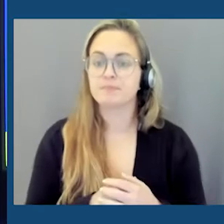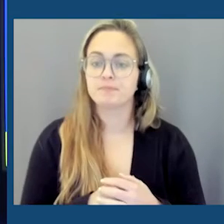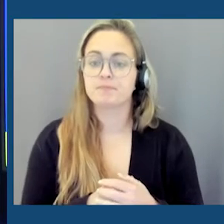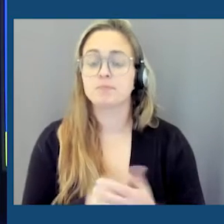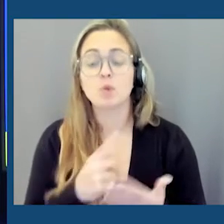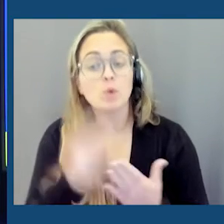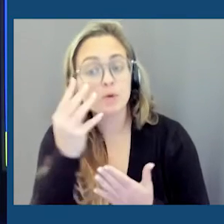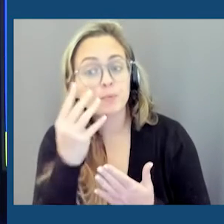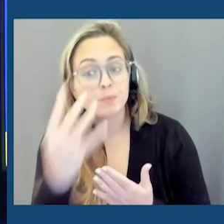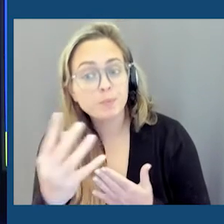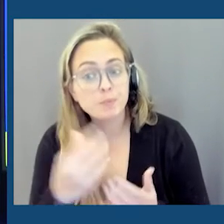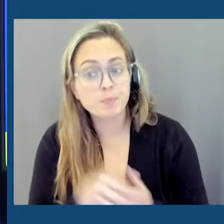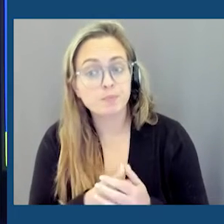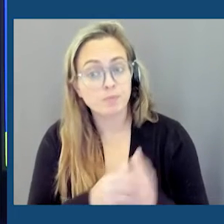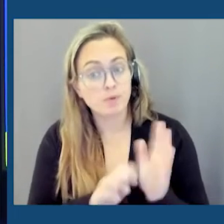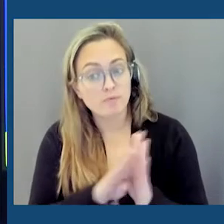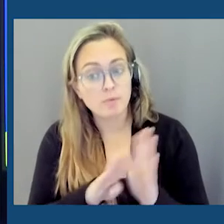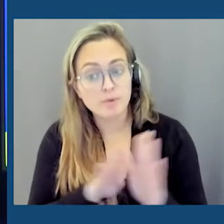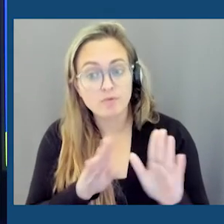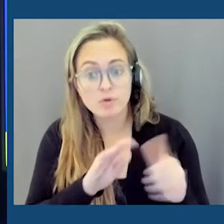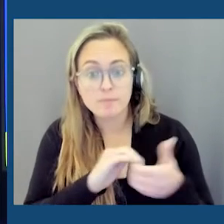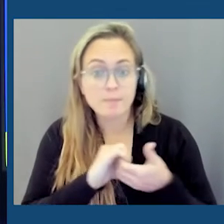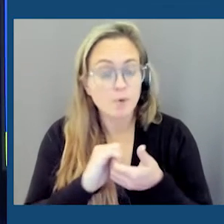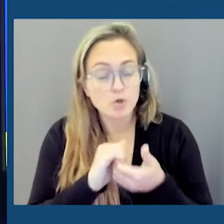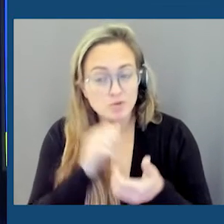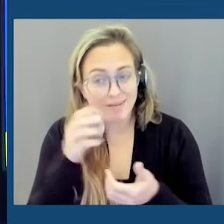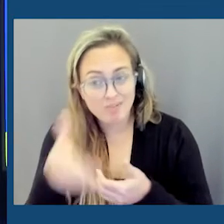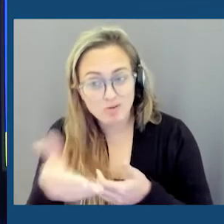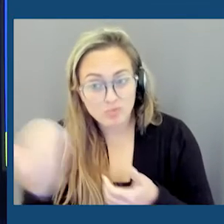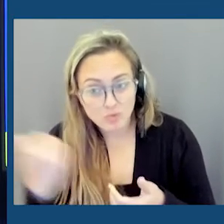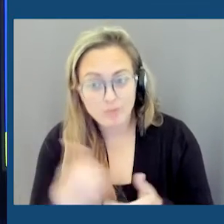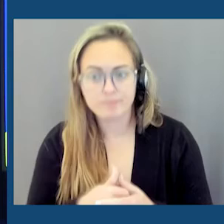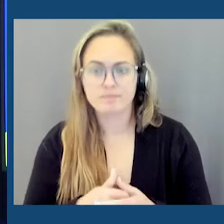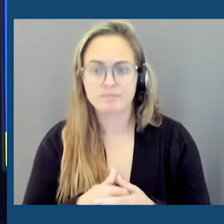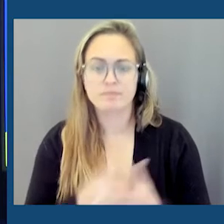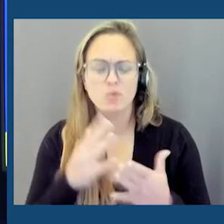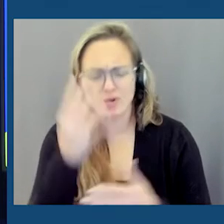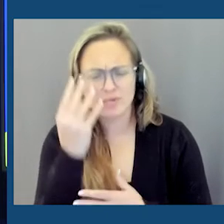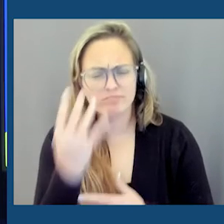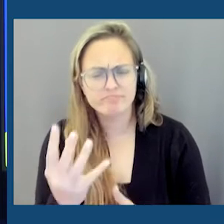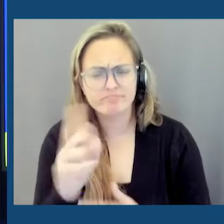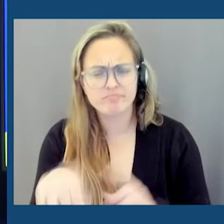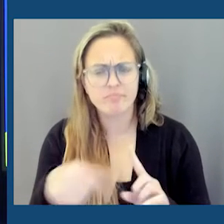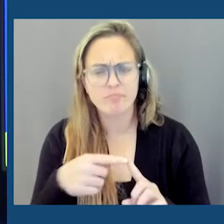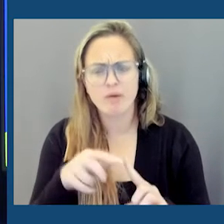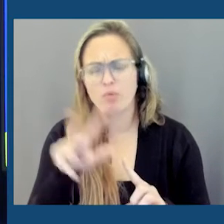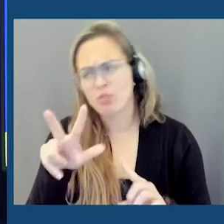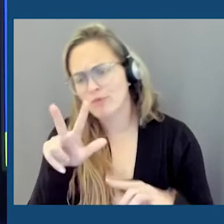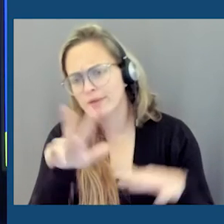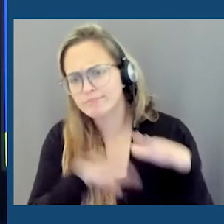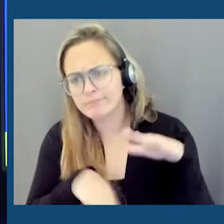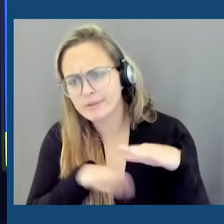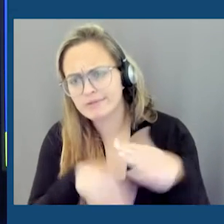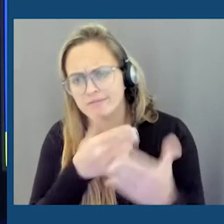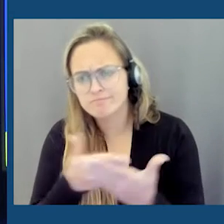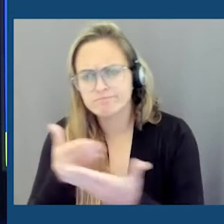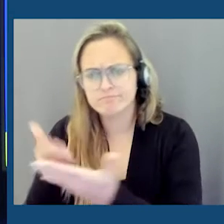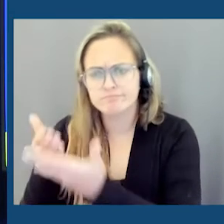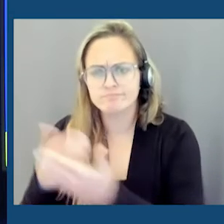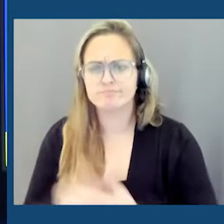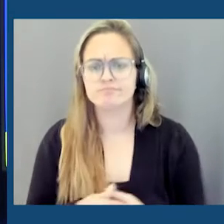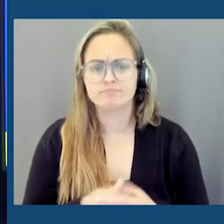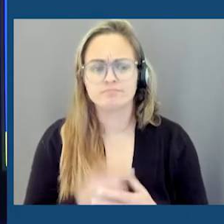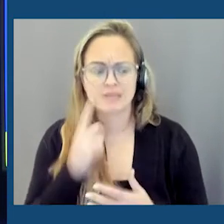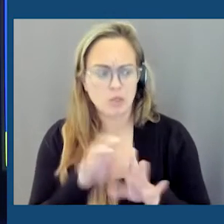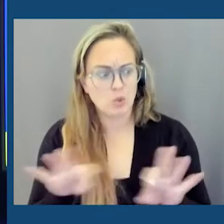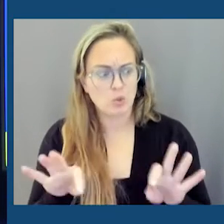you, and we develop partnerships that were not there before. And what we want to tell you is about three basic facts that I think are important